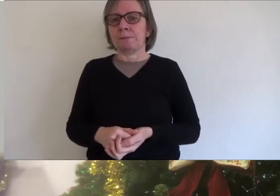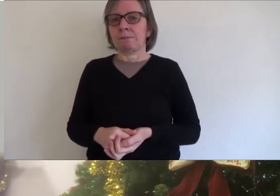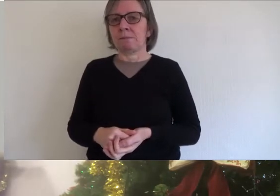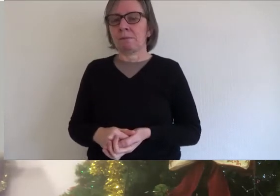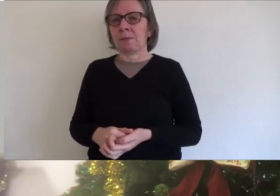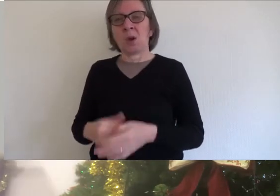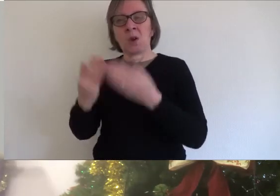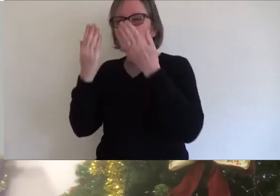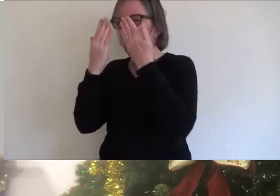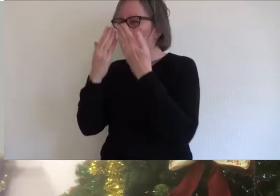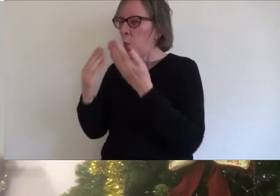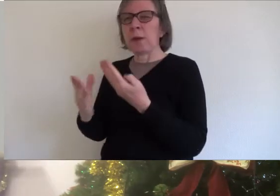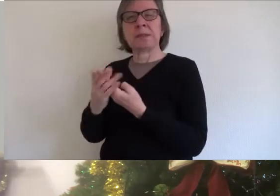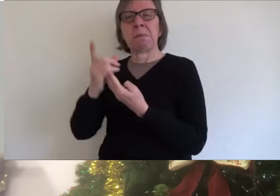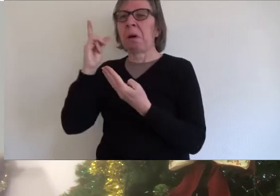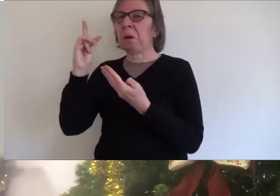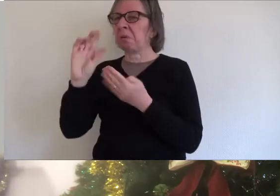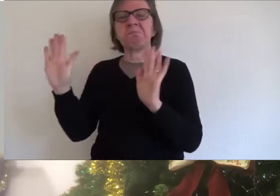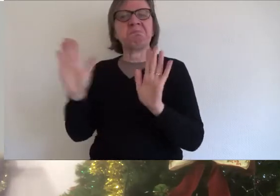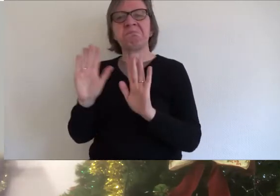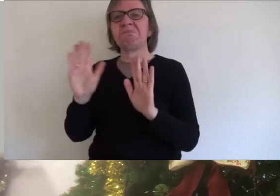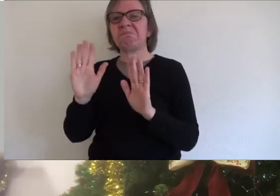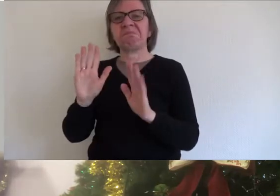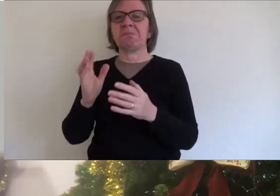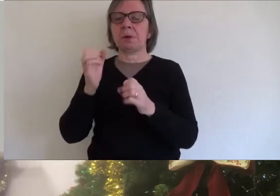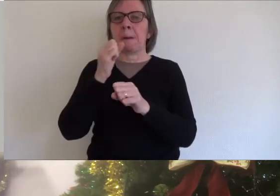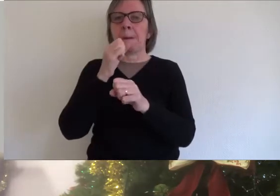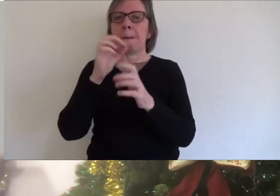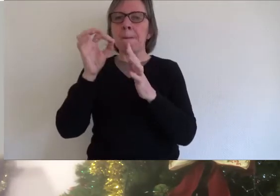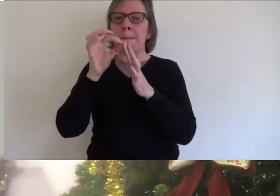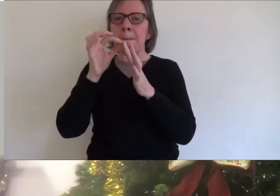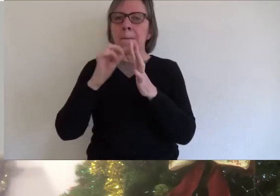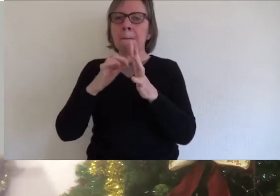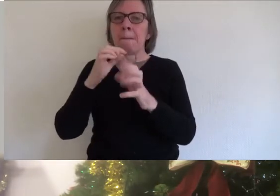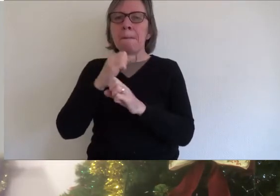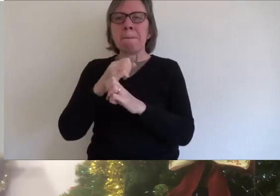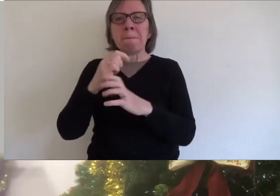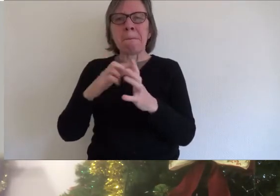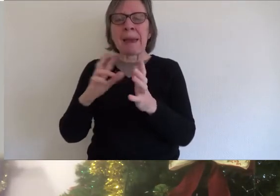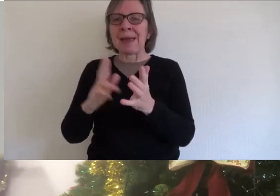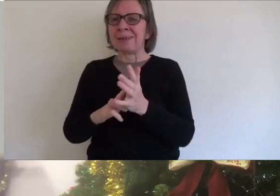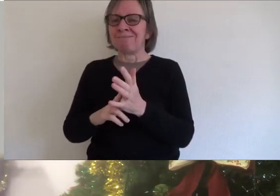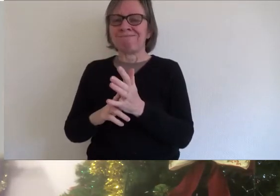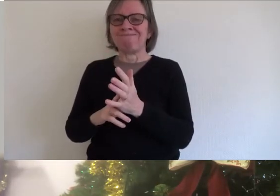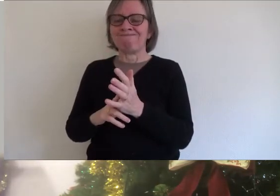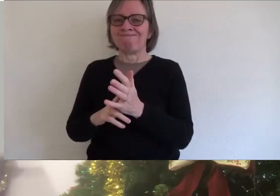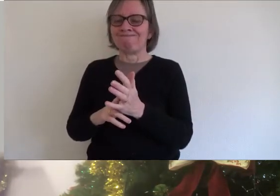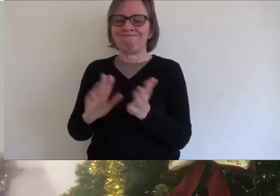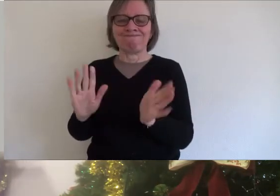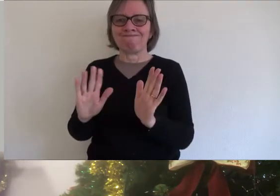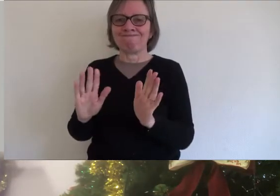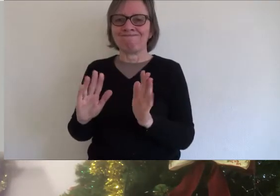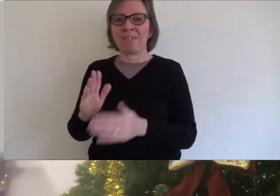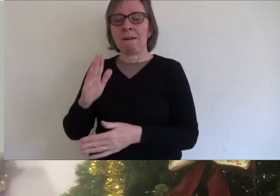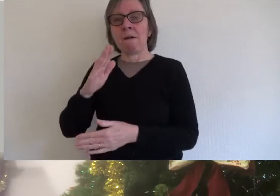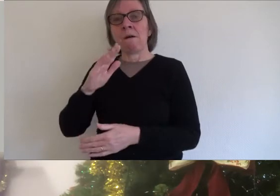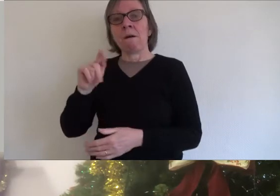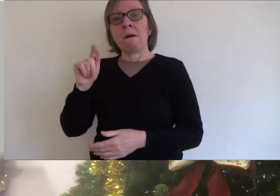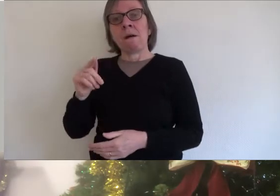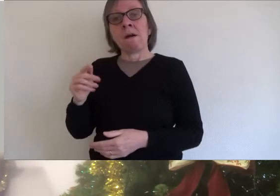were pagan worshippers, basically, of some early pagan religions. They came from the